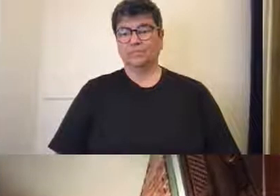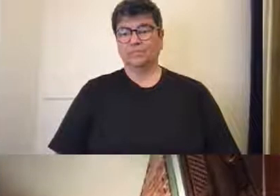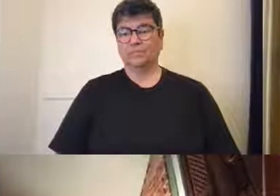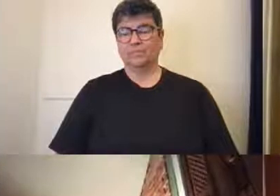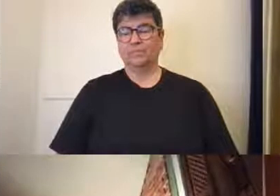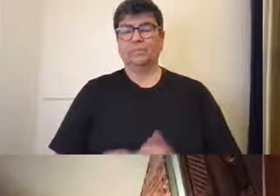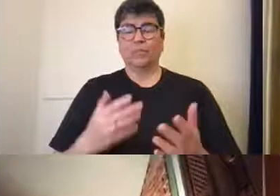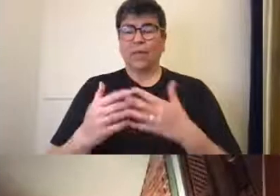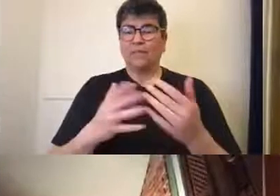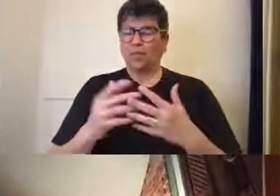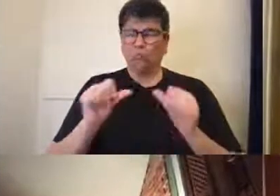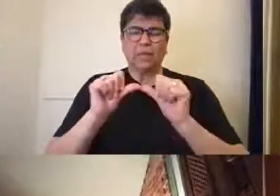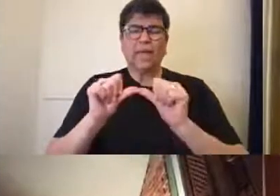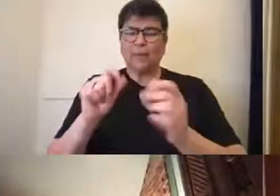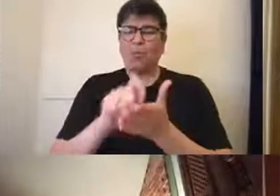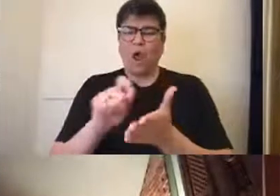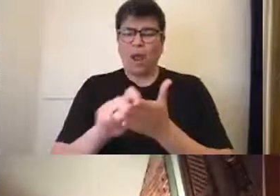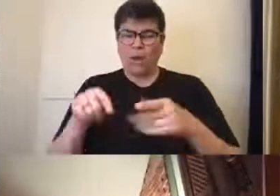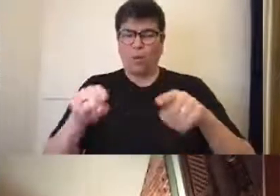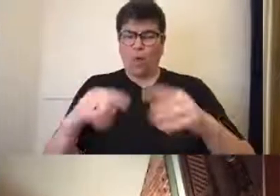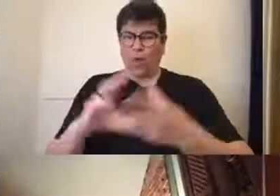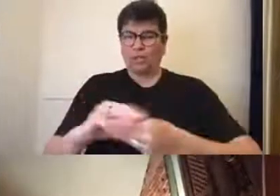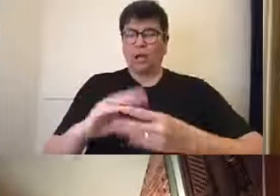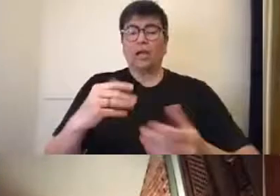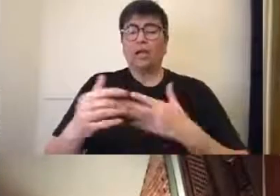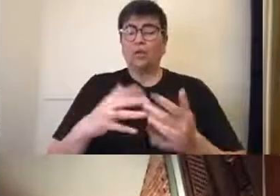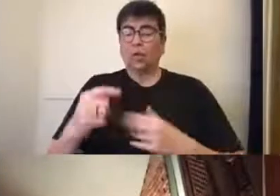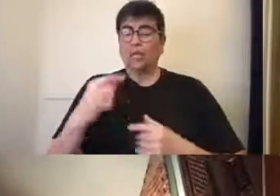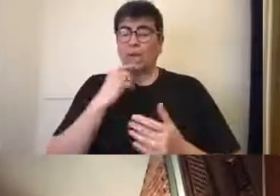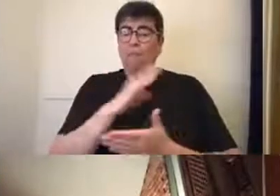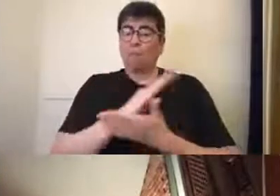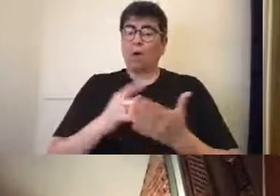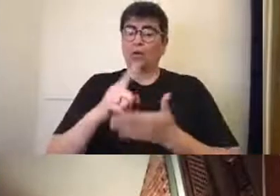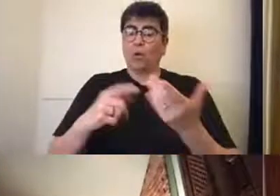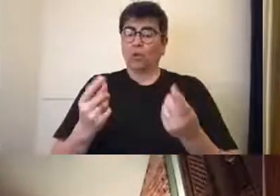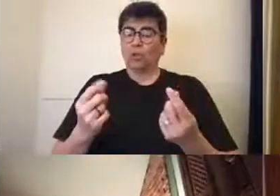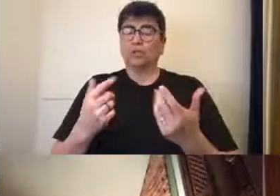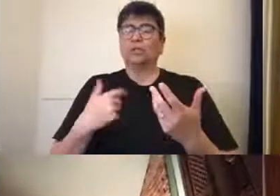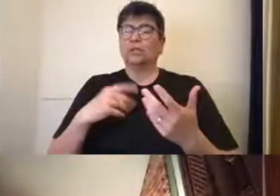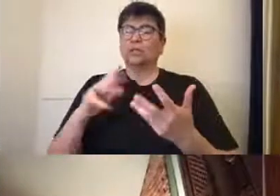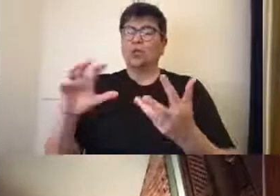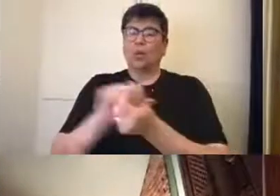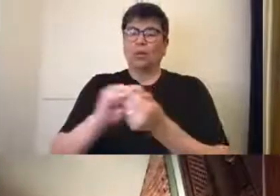And y'all, even though keep writing as I talk, and even though I say that, you know, part of what we're doing is attempting to obliterate